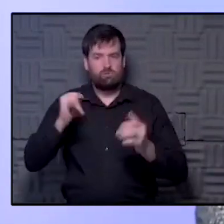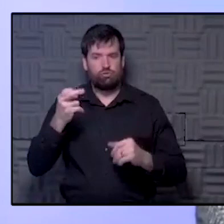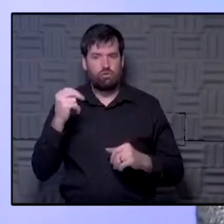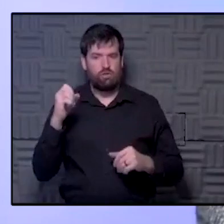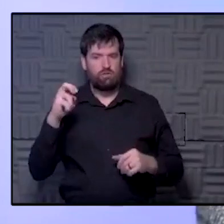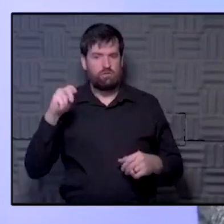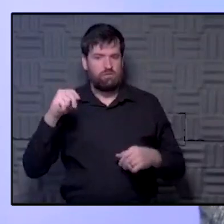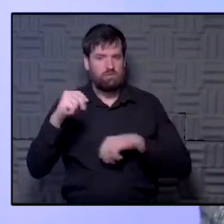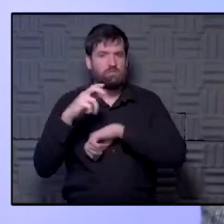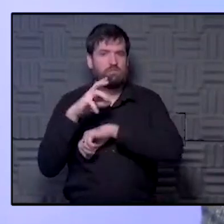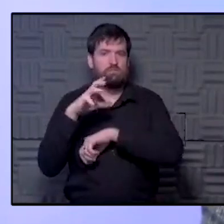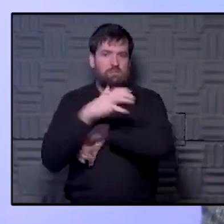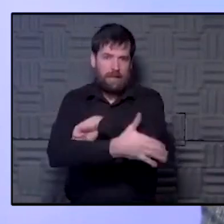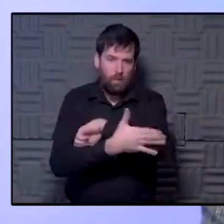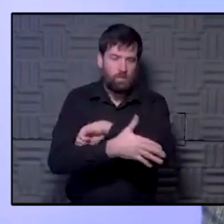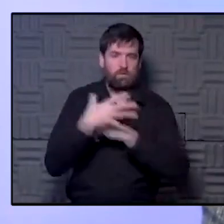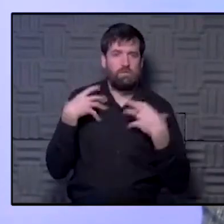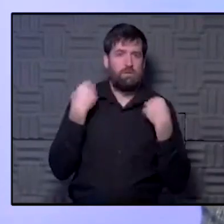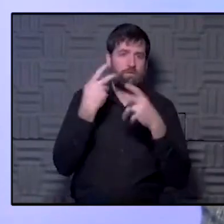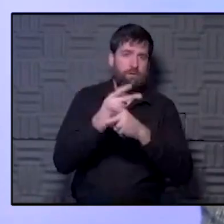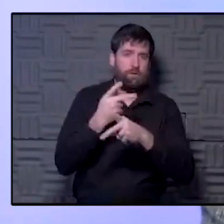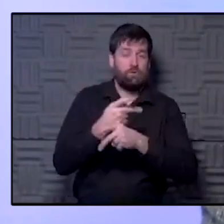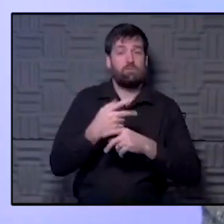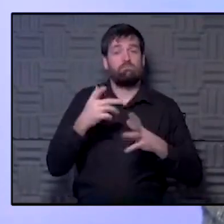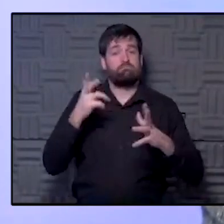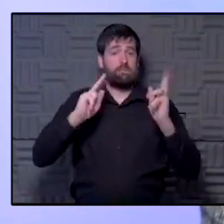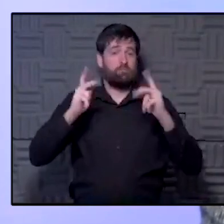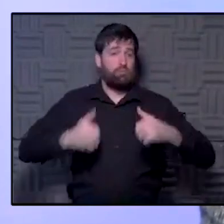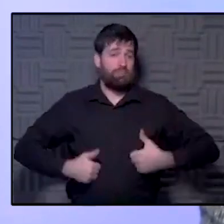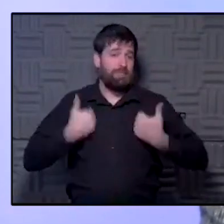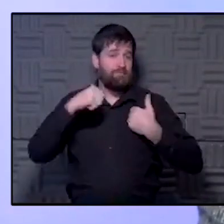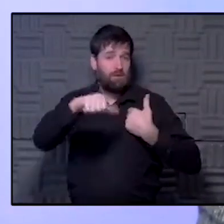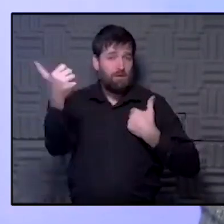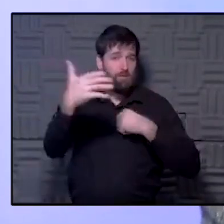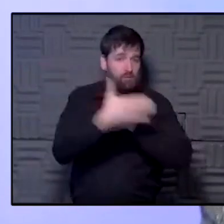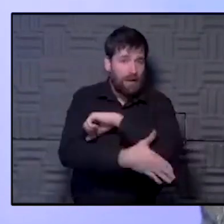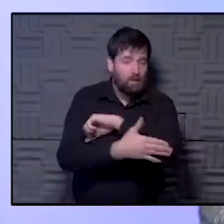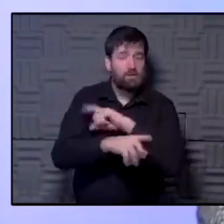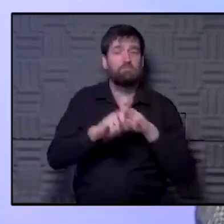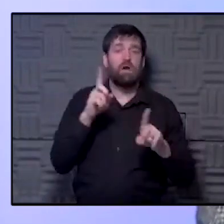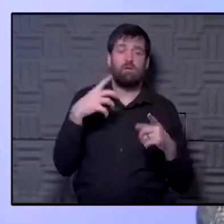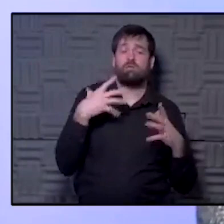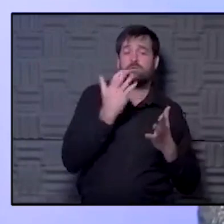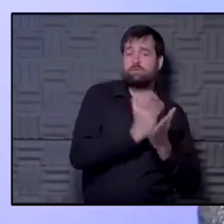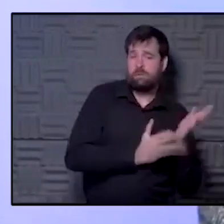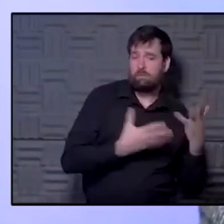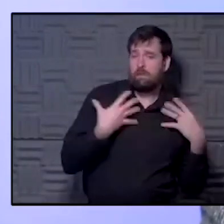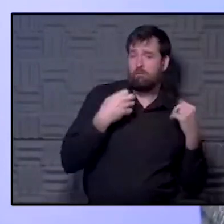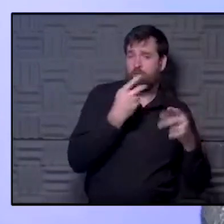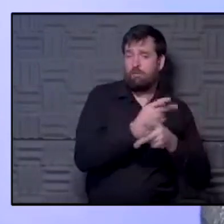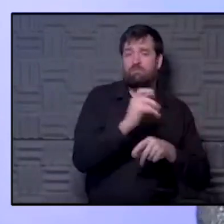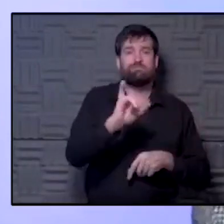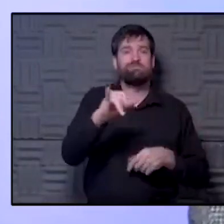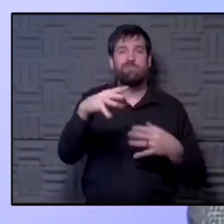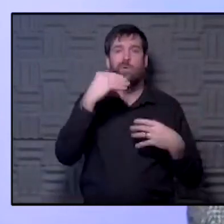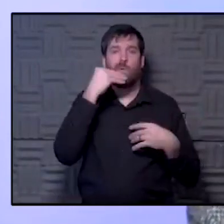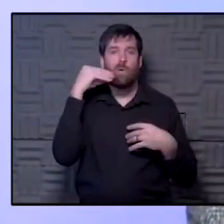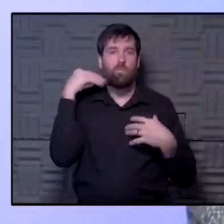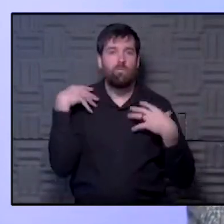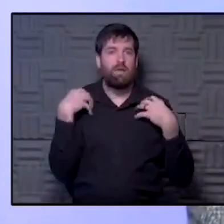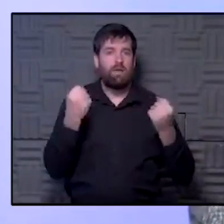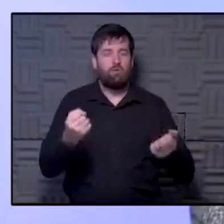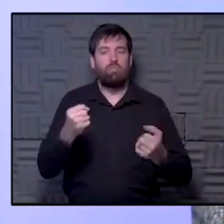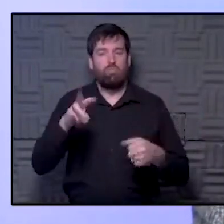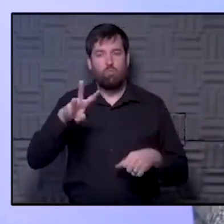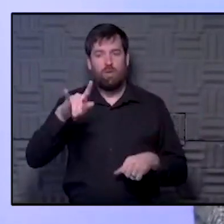healthcare workers. We're doing people that live in other counties but do a little bit of healthcare work, like home health, for example, in Wyandotte